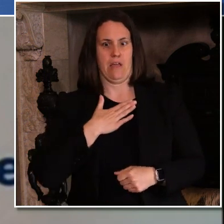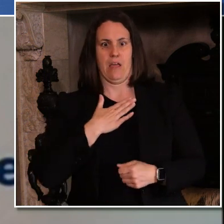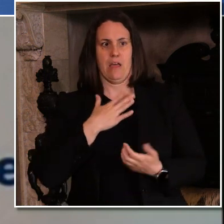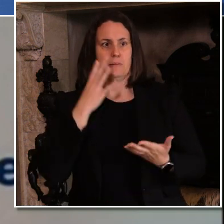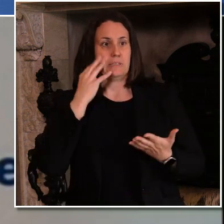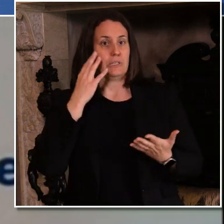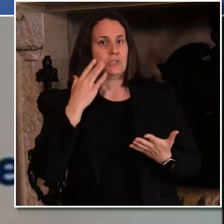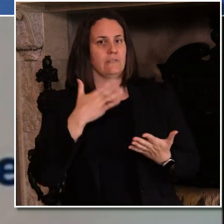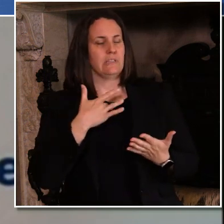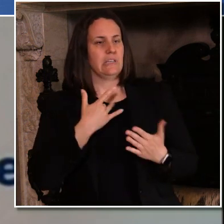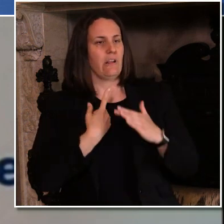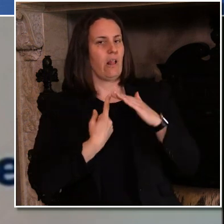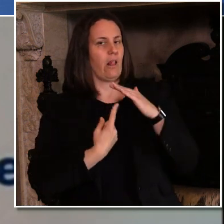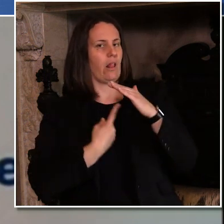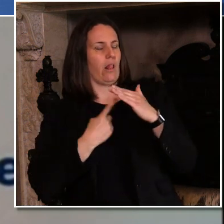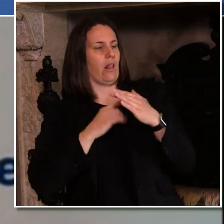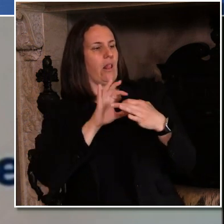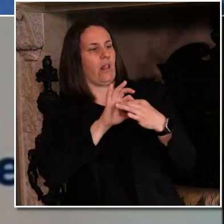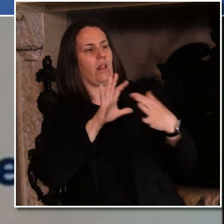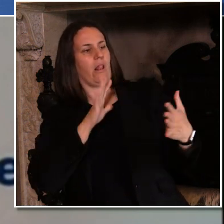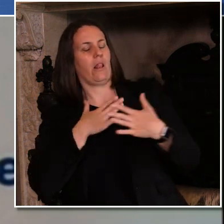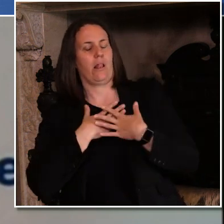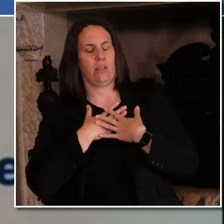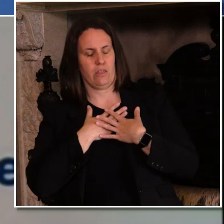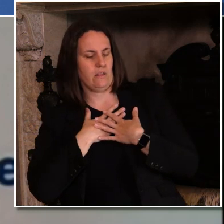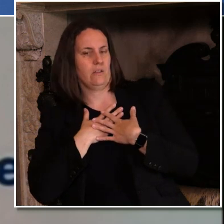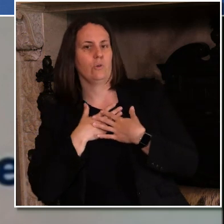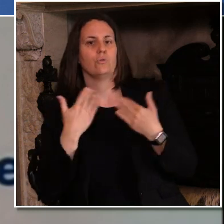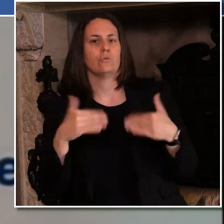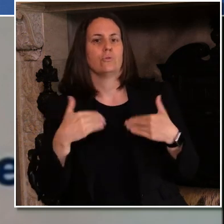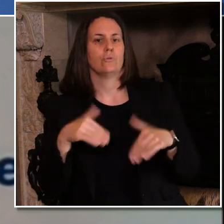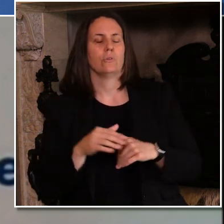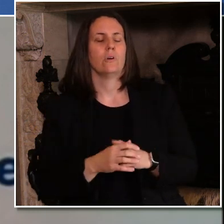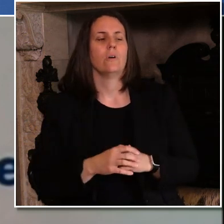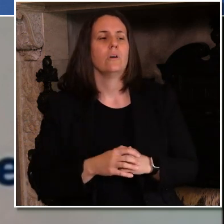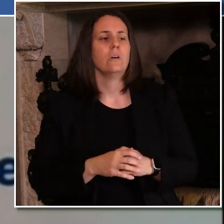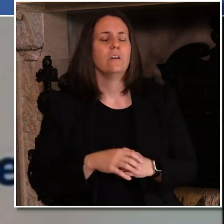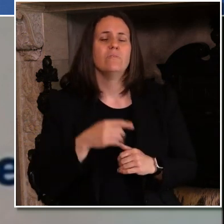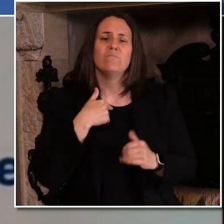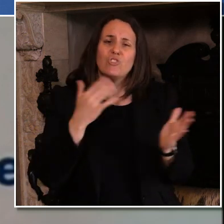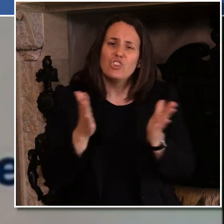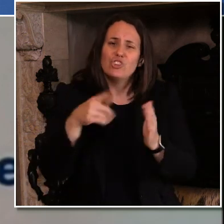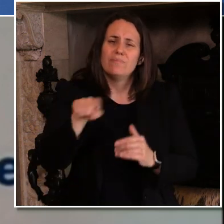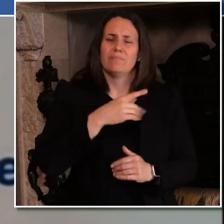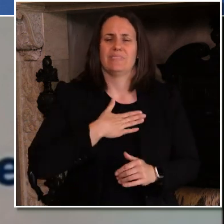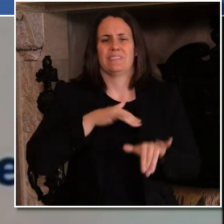spread. Thank you for your support of healthcare workers. And now I'll send it back to Secretary Palm.